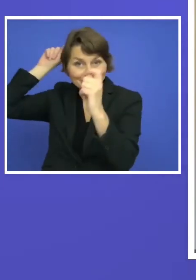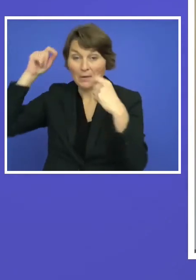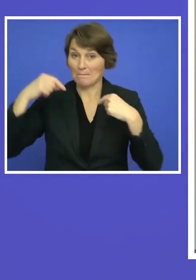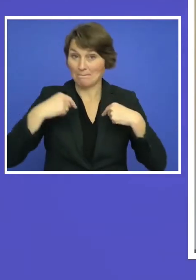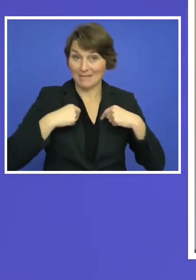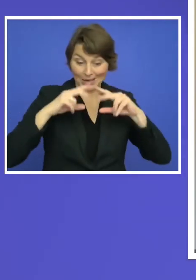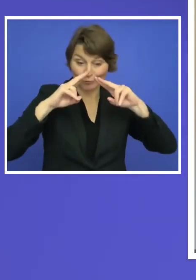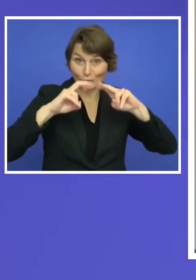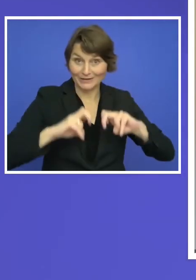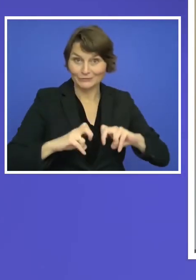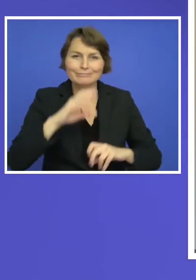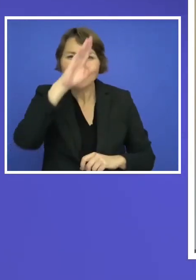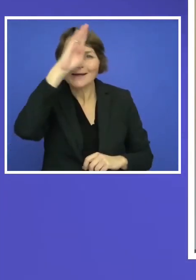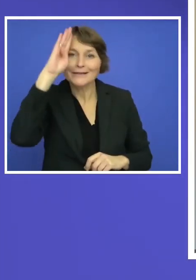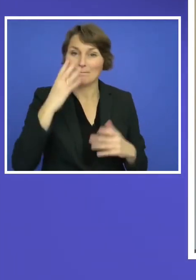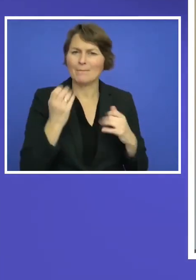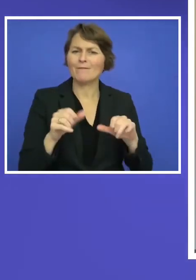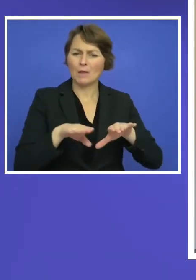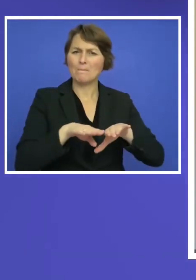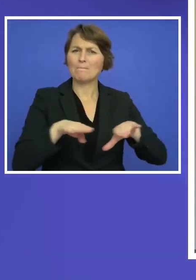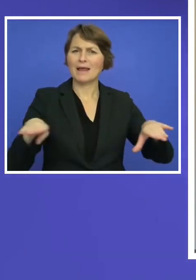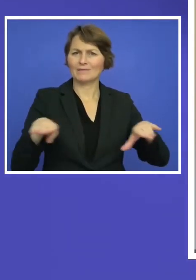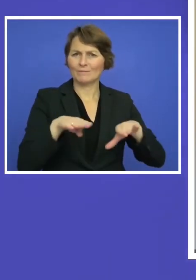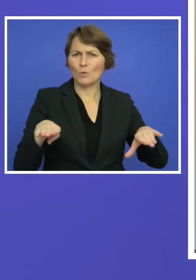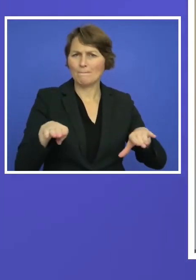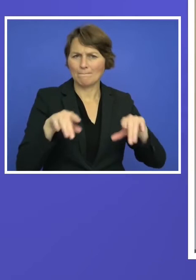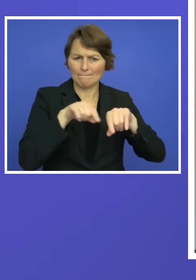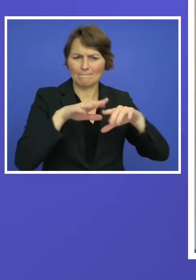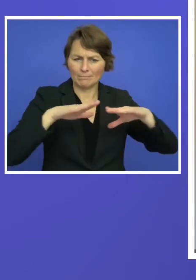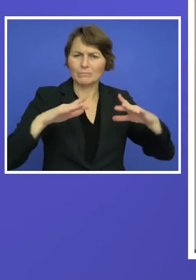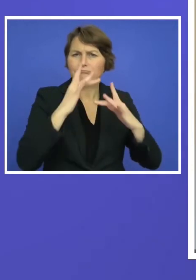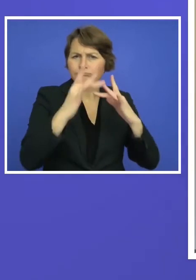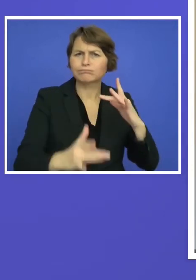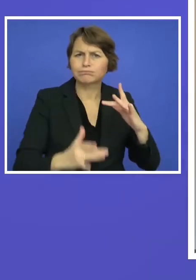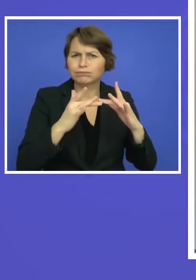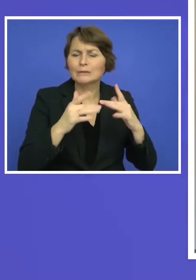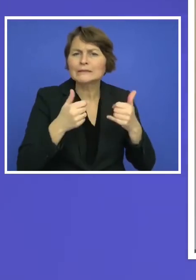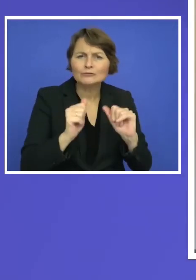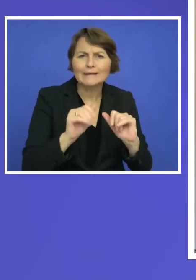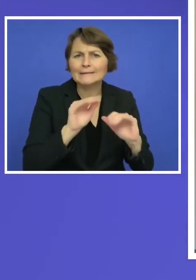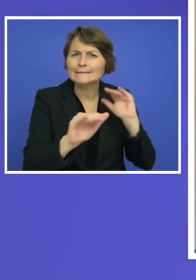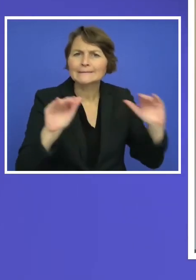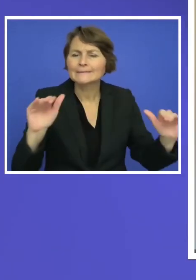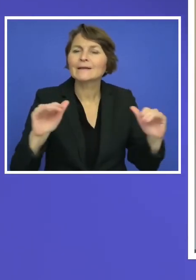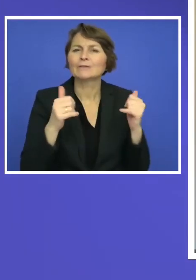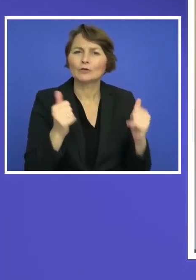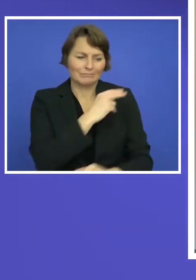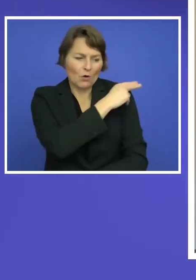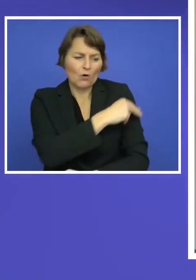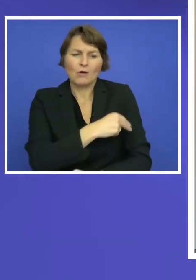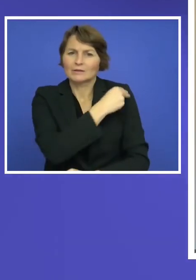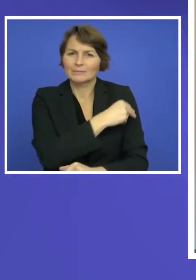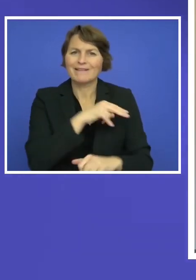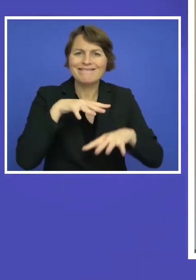will try to, and we are working on a hospital partnership network around the Mediterranean region, in